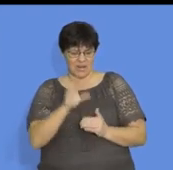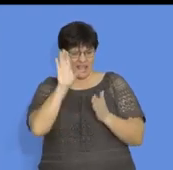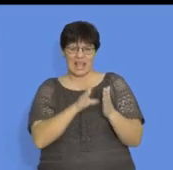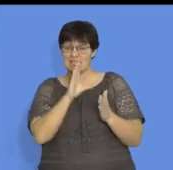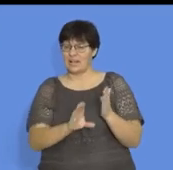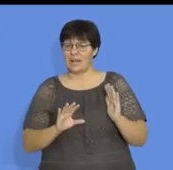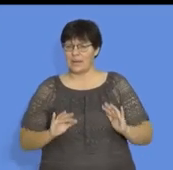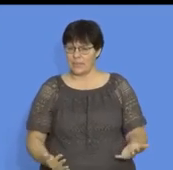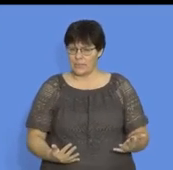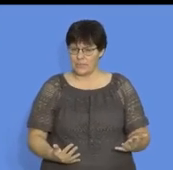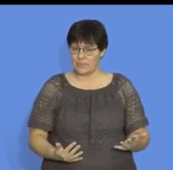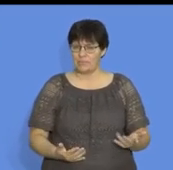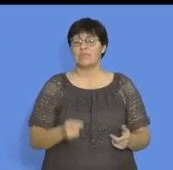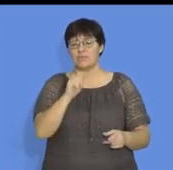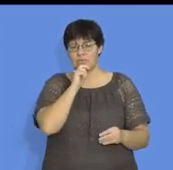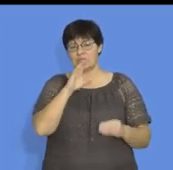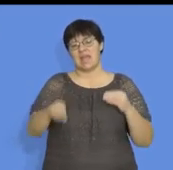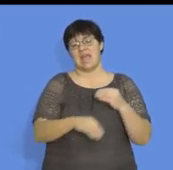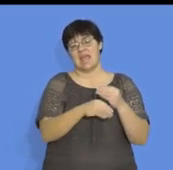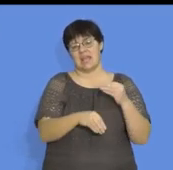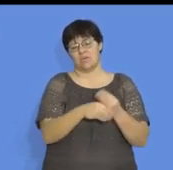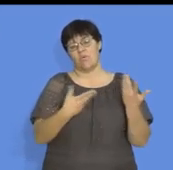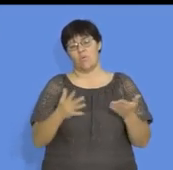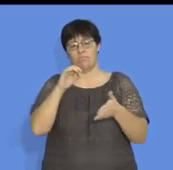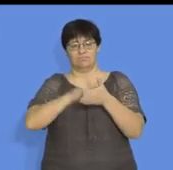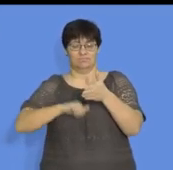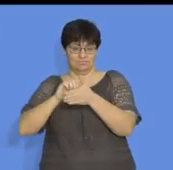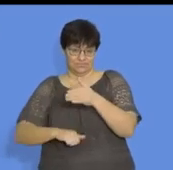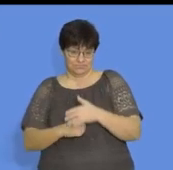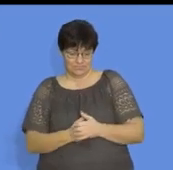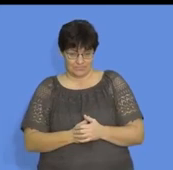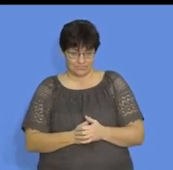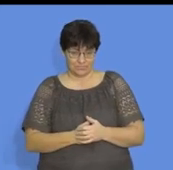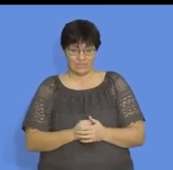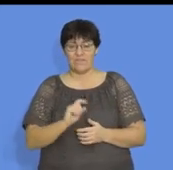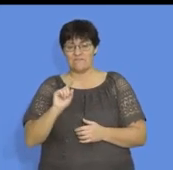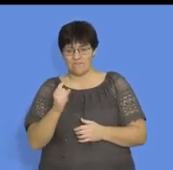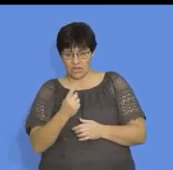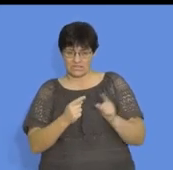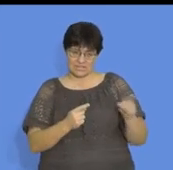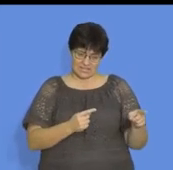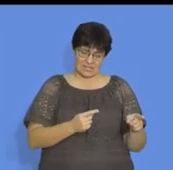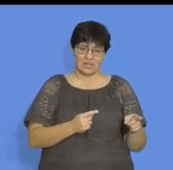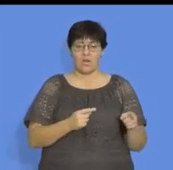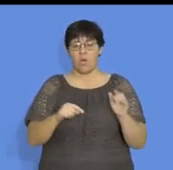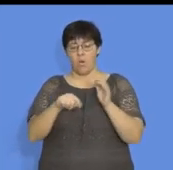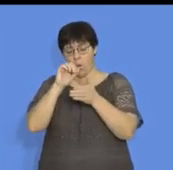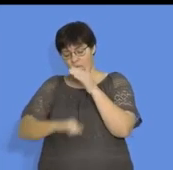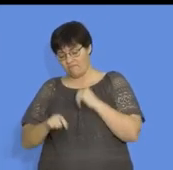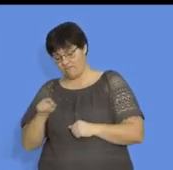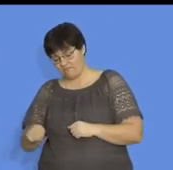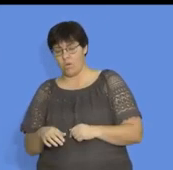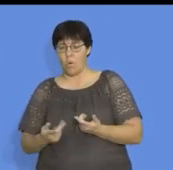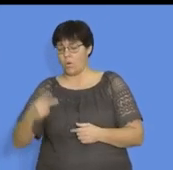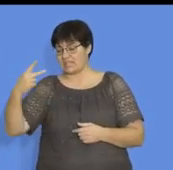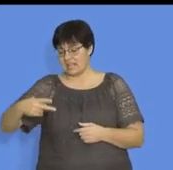you cancel that? You use addition or subtraction. So it's always maybe the first equation minus the second one,